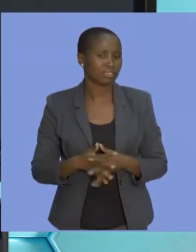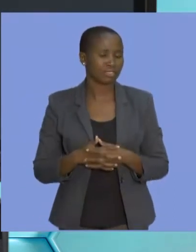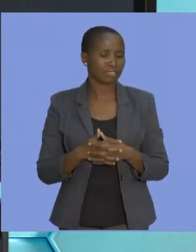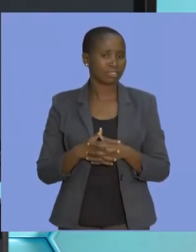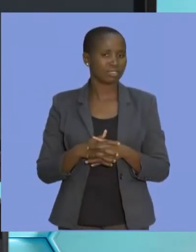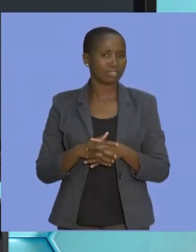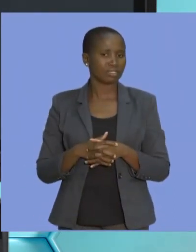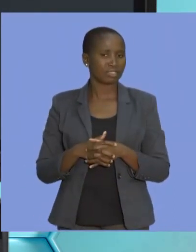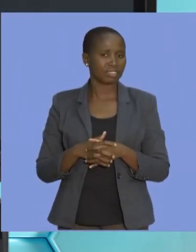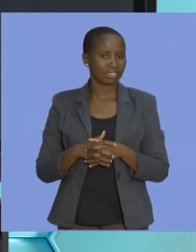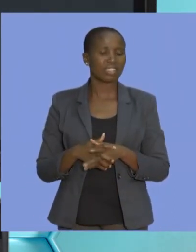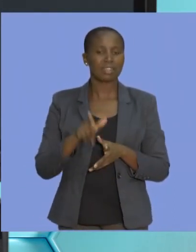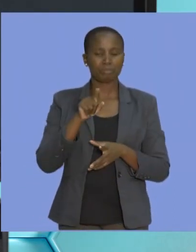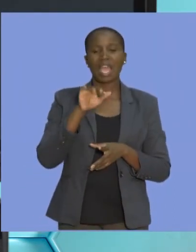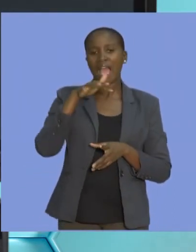That the average